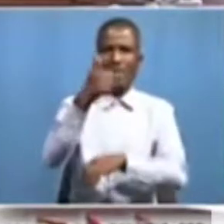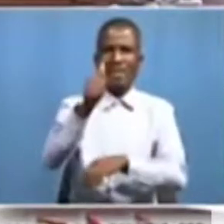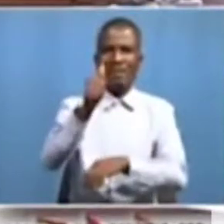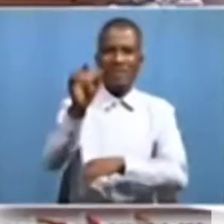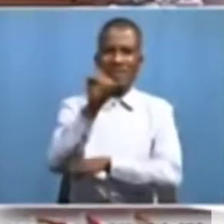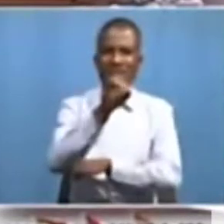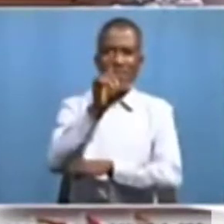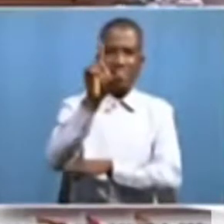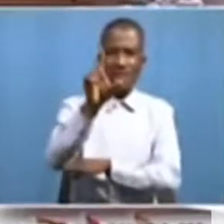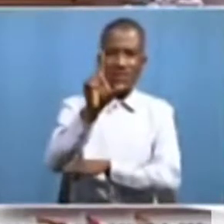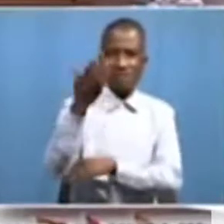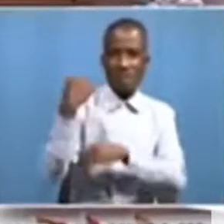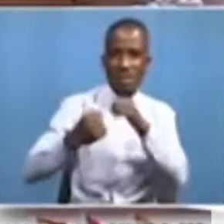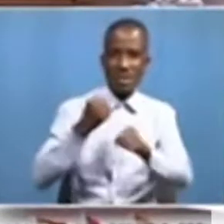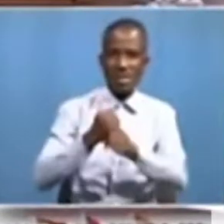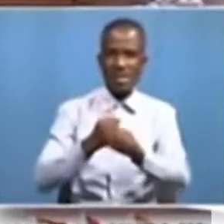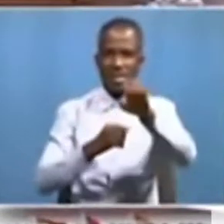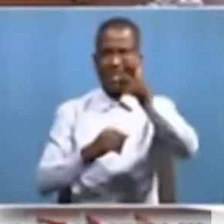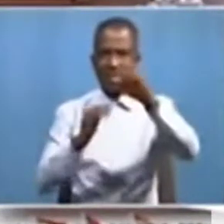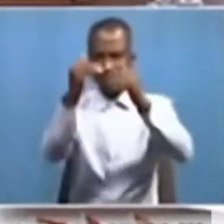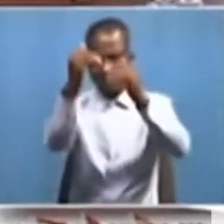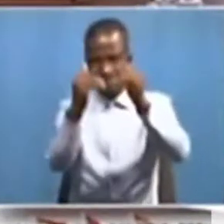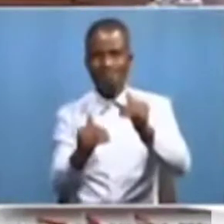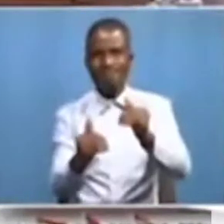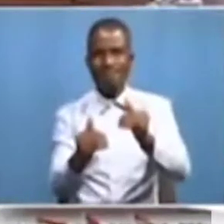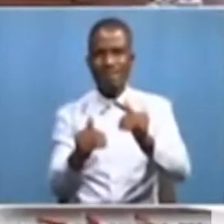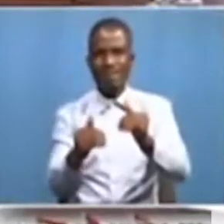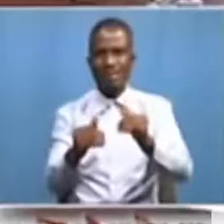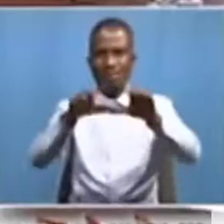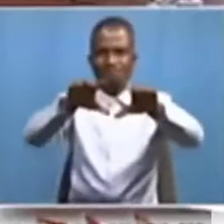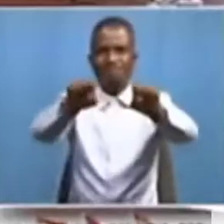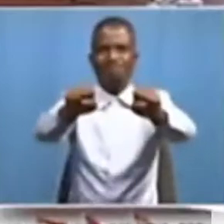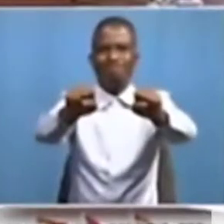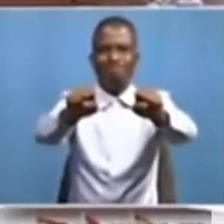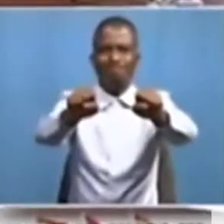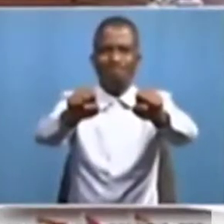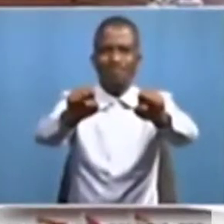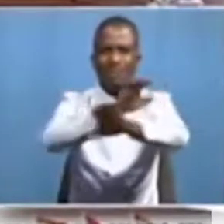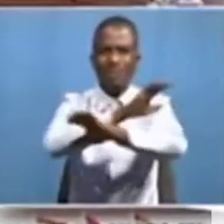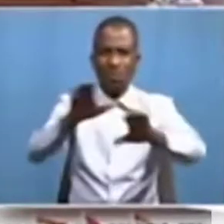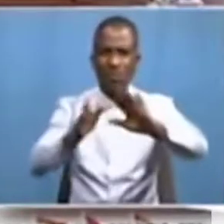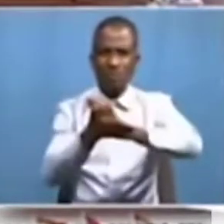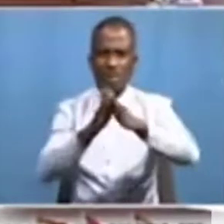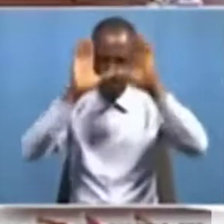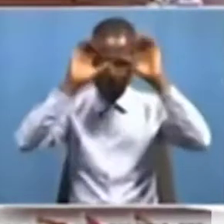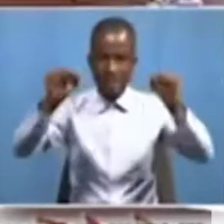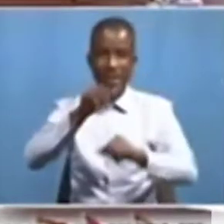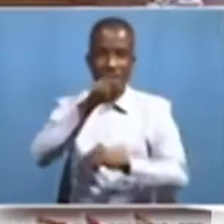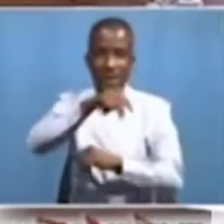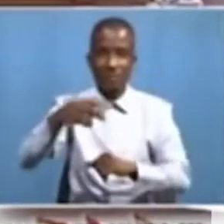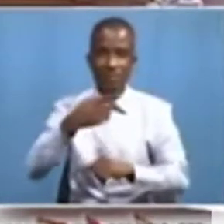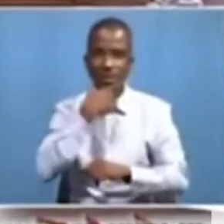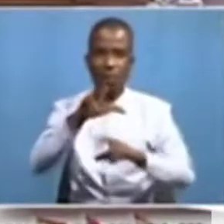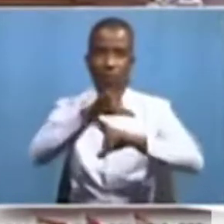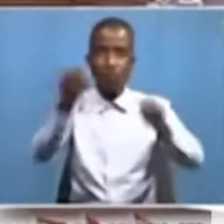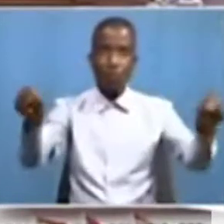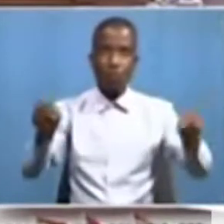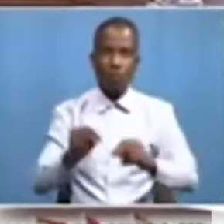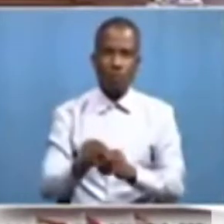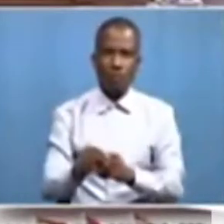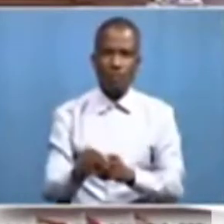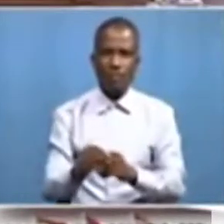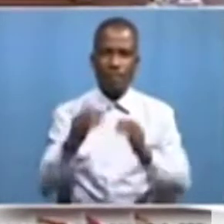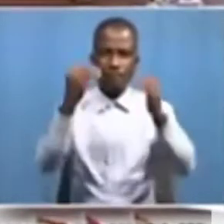2020. E, an order of injunction restraining the second respondent from holding himself out as president-elect.